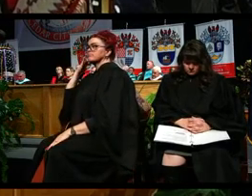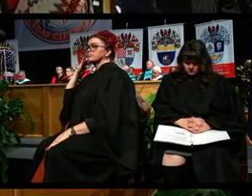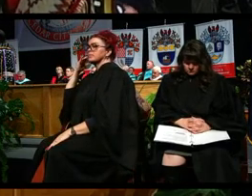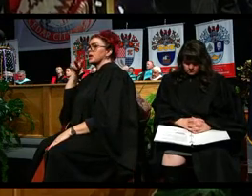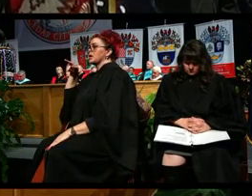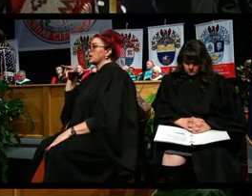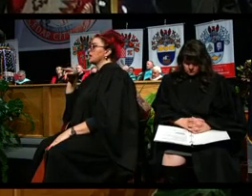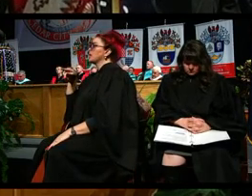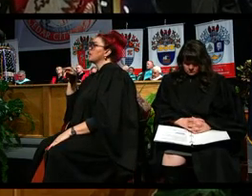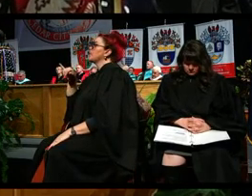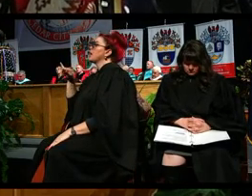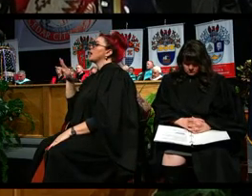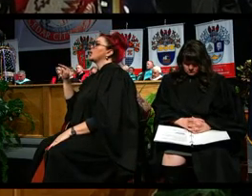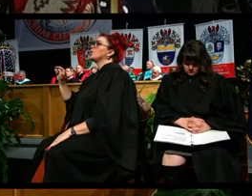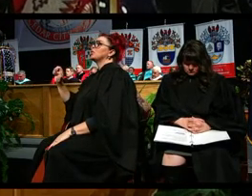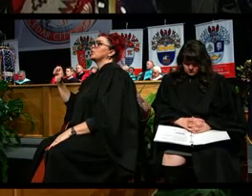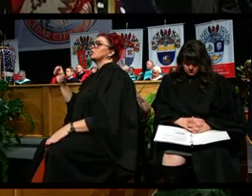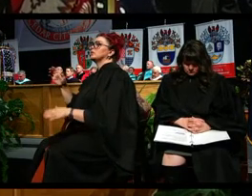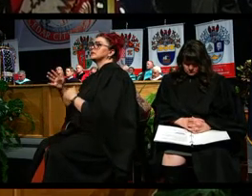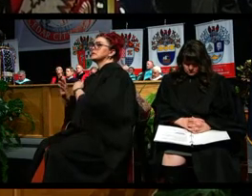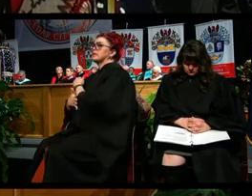Paiute country.